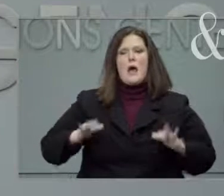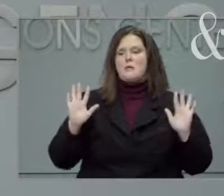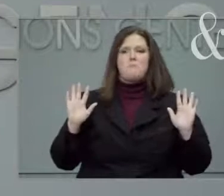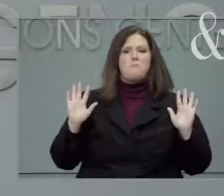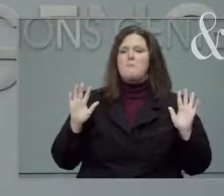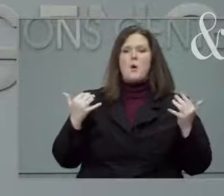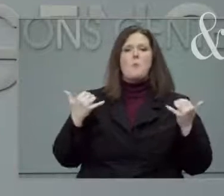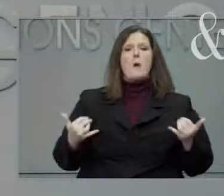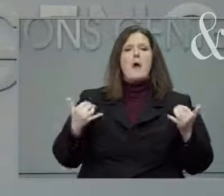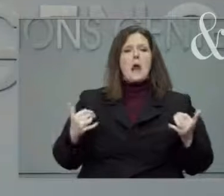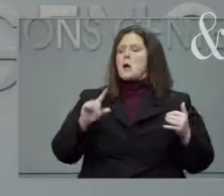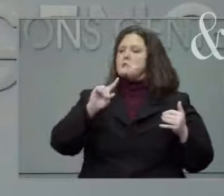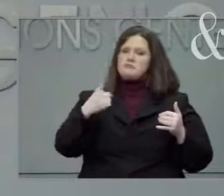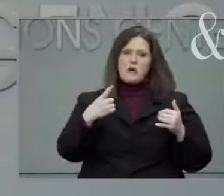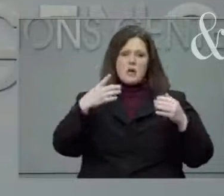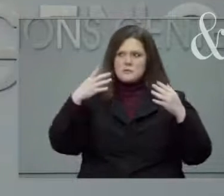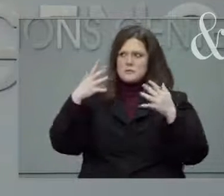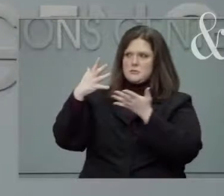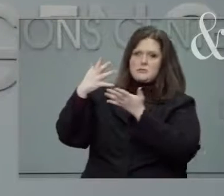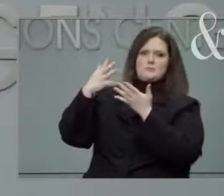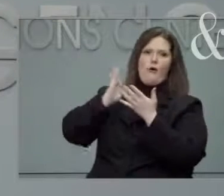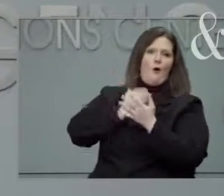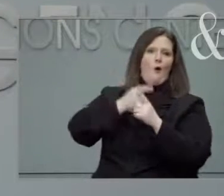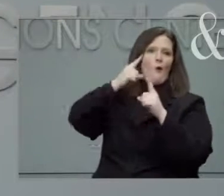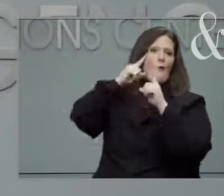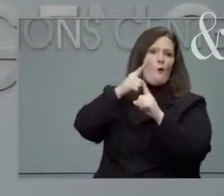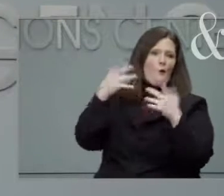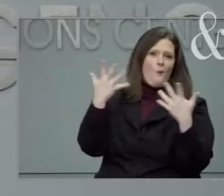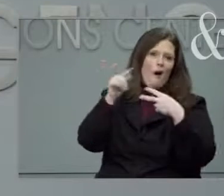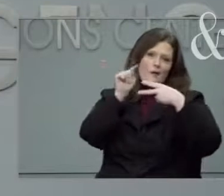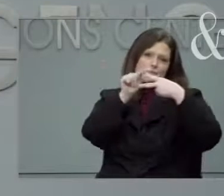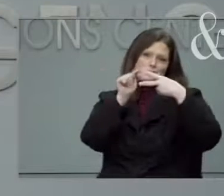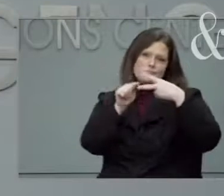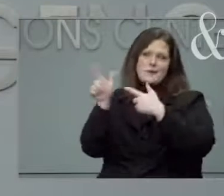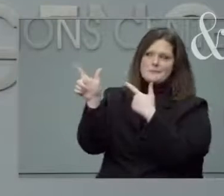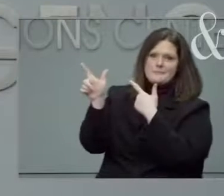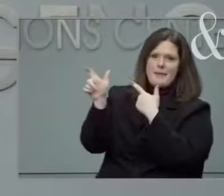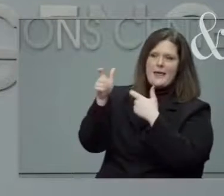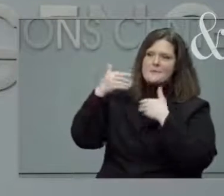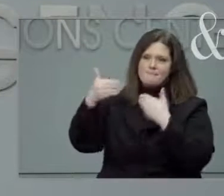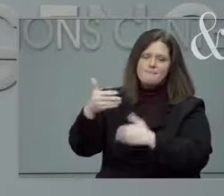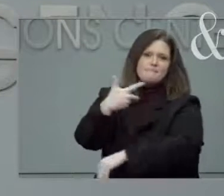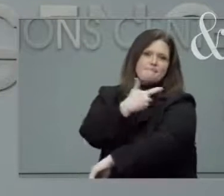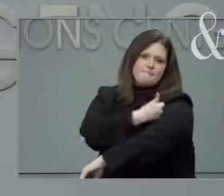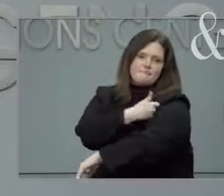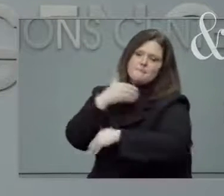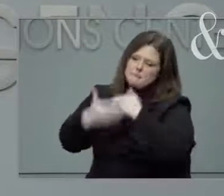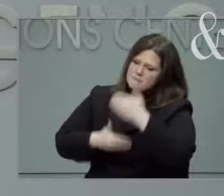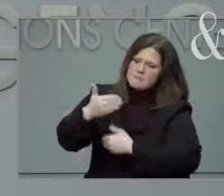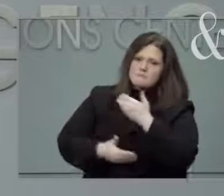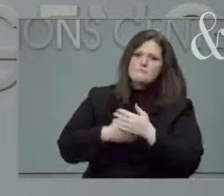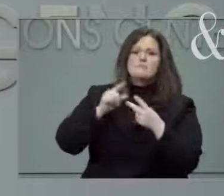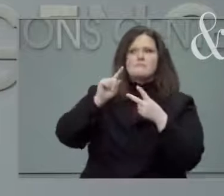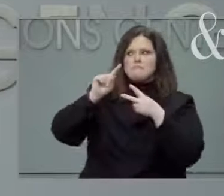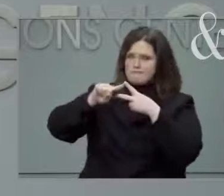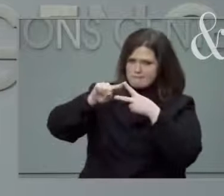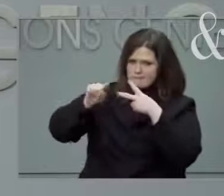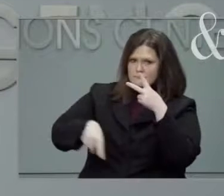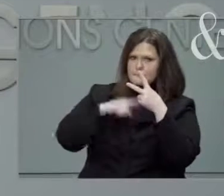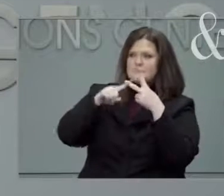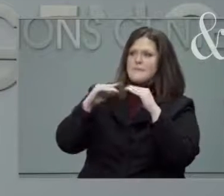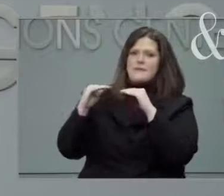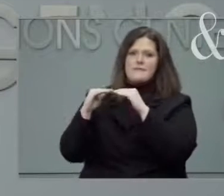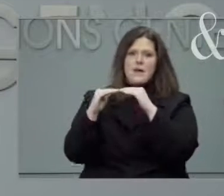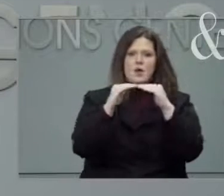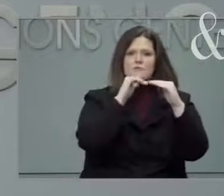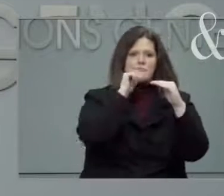and equity here, and that is what we intend to do. So, so there's no ID requirement, but you may have to show identification